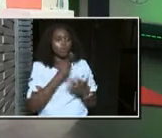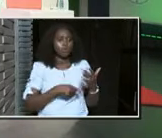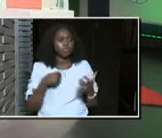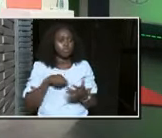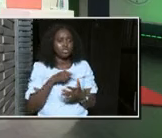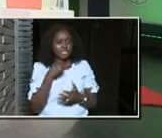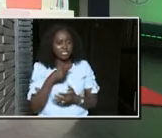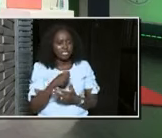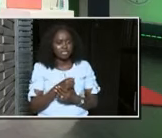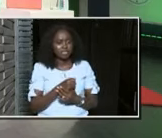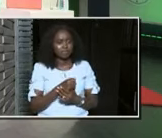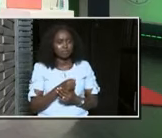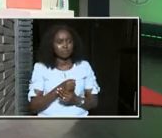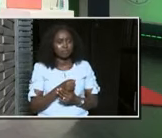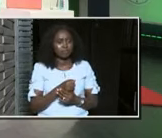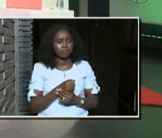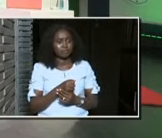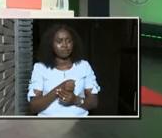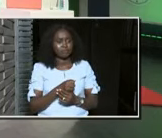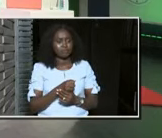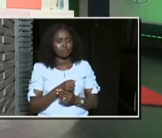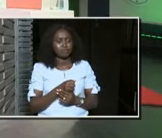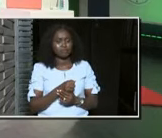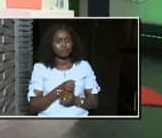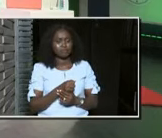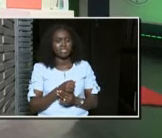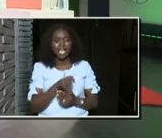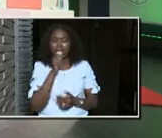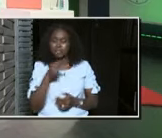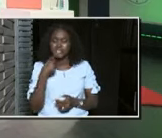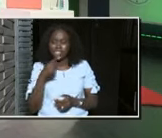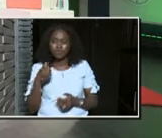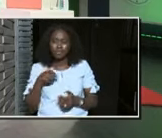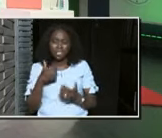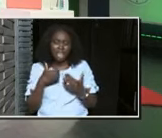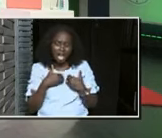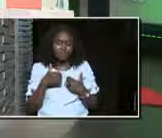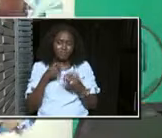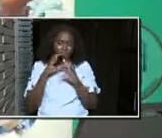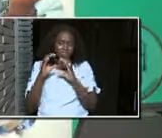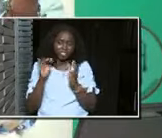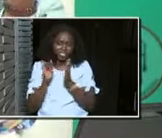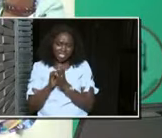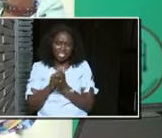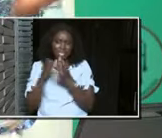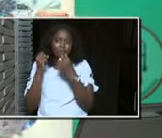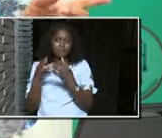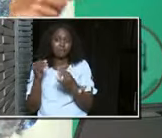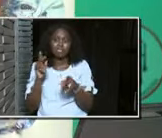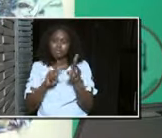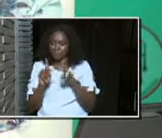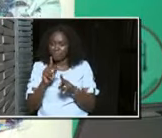clear. Hostels, maybe accommodation. Yes, no, I'm not. I'm saying we're having a conversation that many people have not